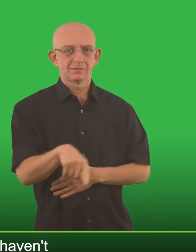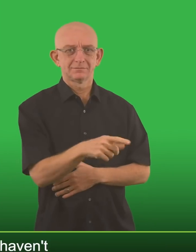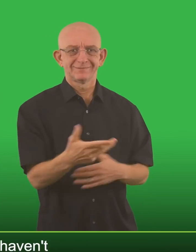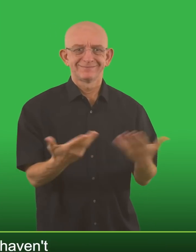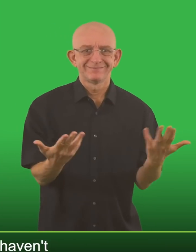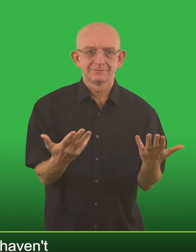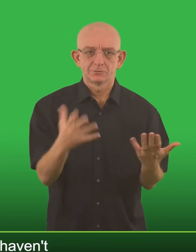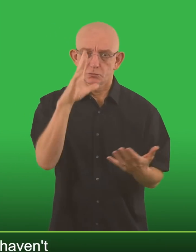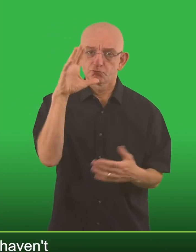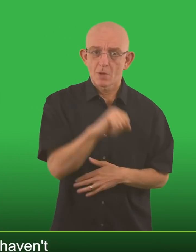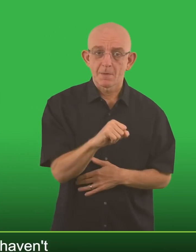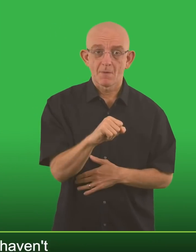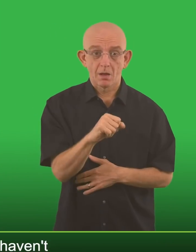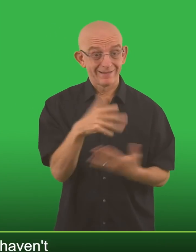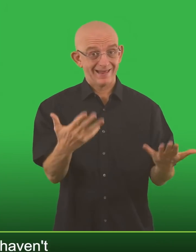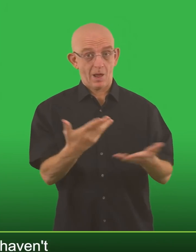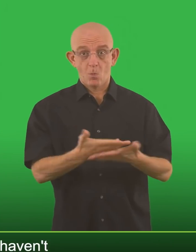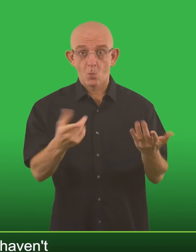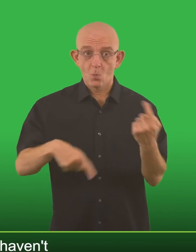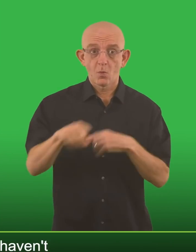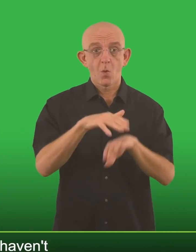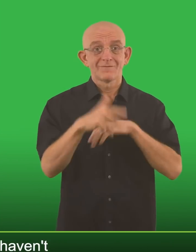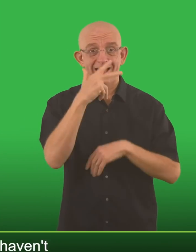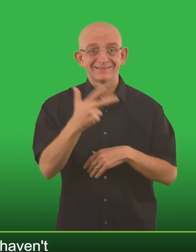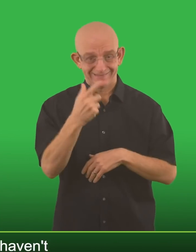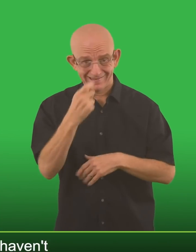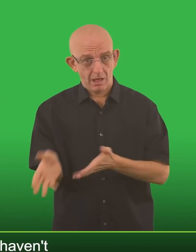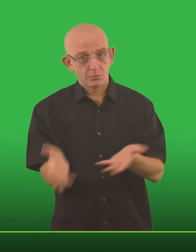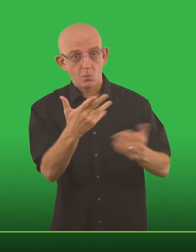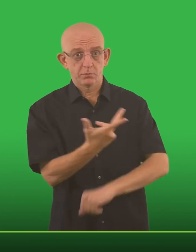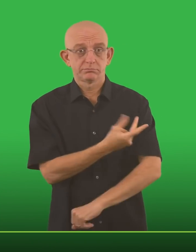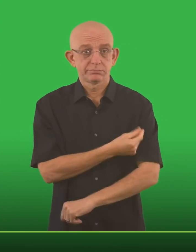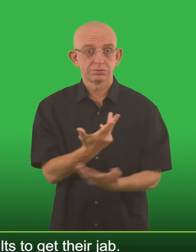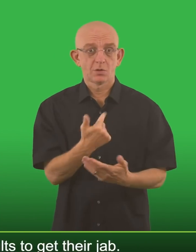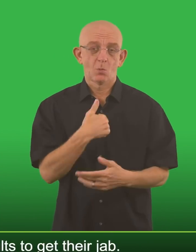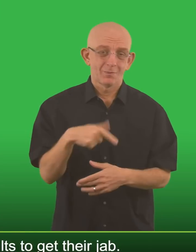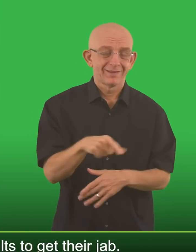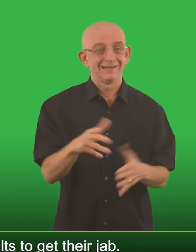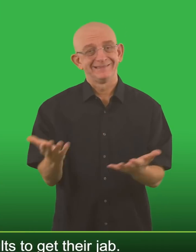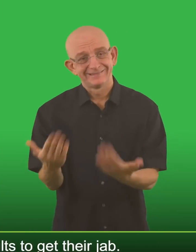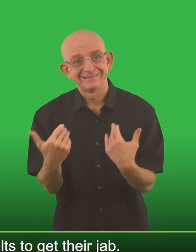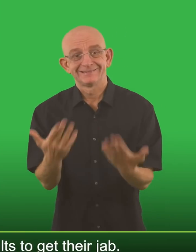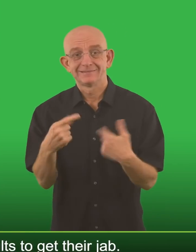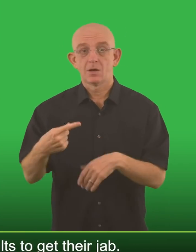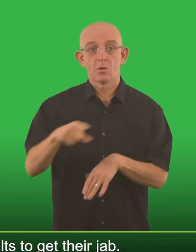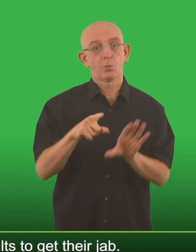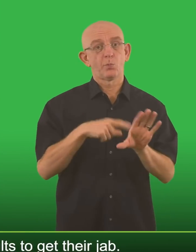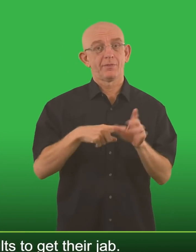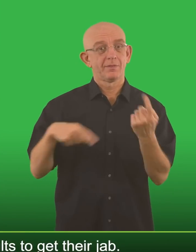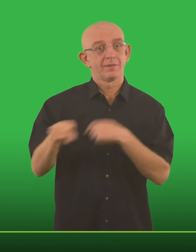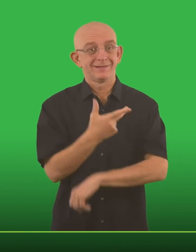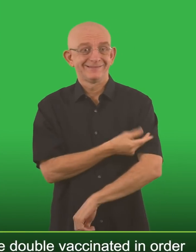news, but 40% haven't. And remember, it's available to all over 18s now. We're really encouraging all young